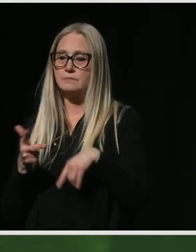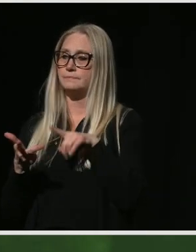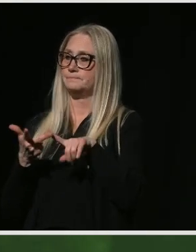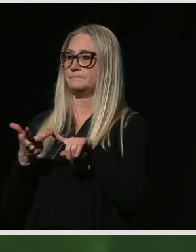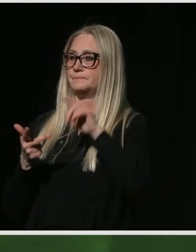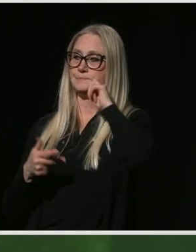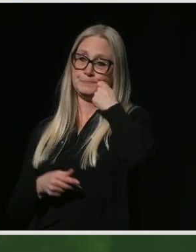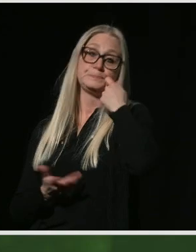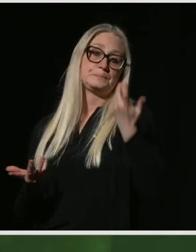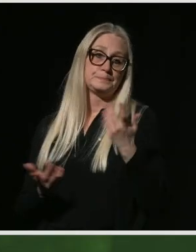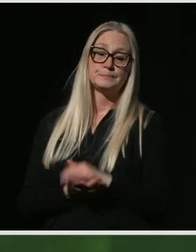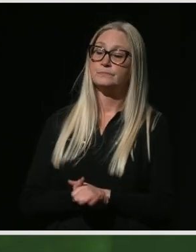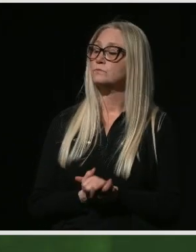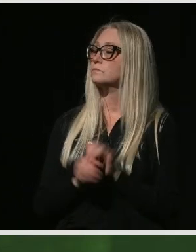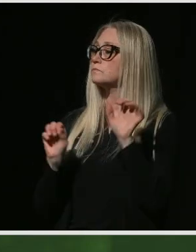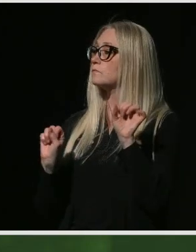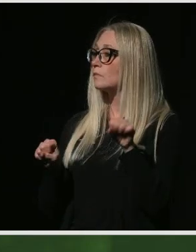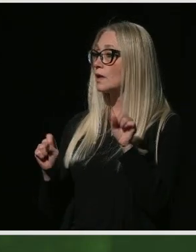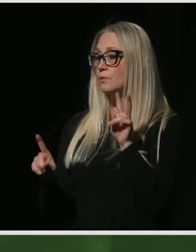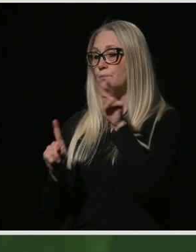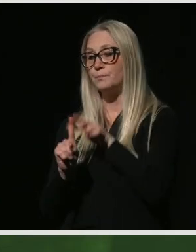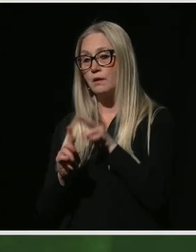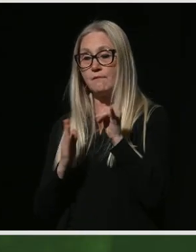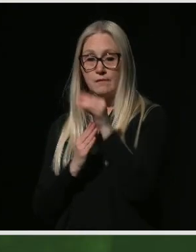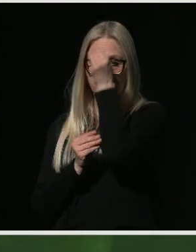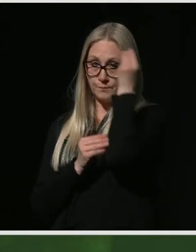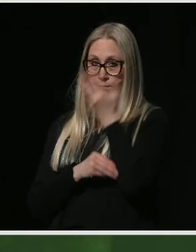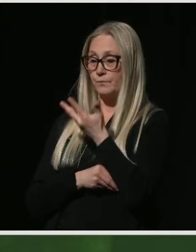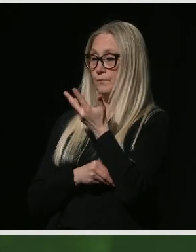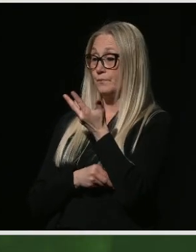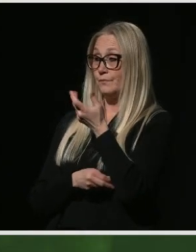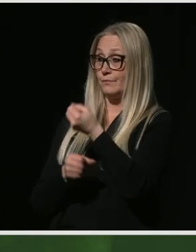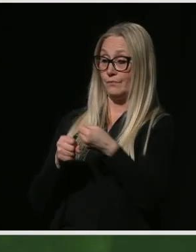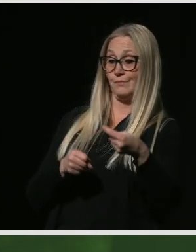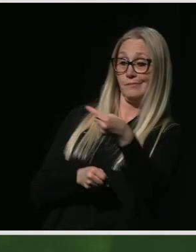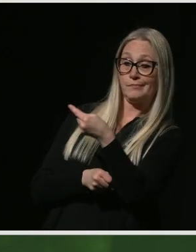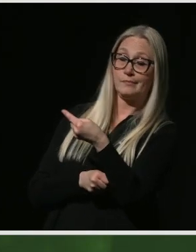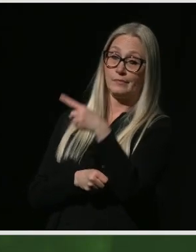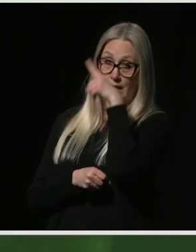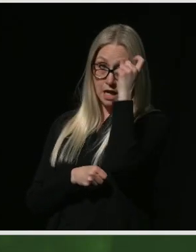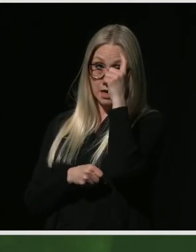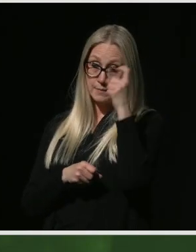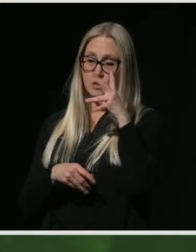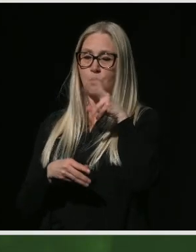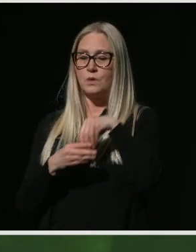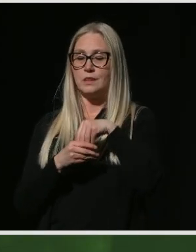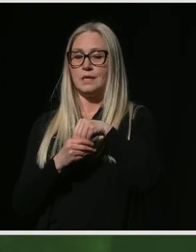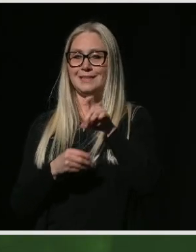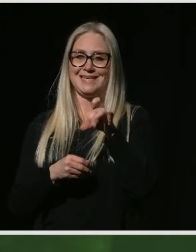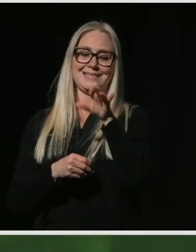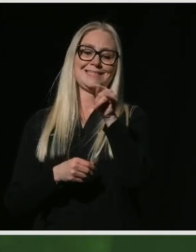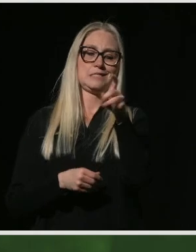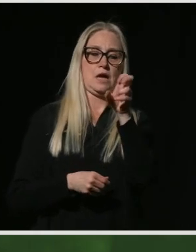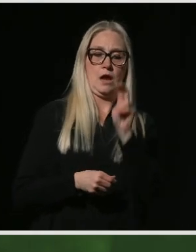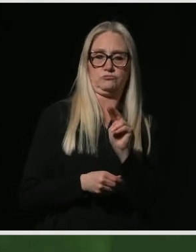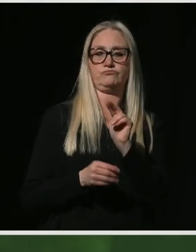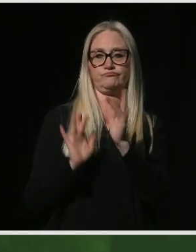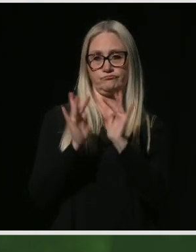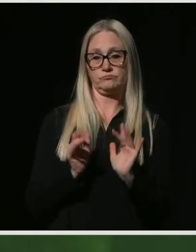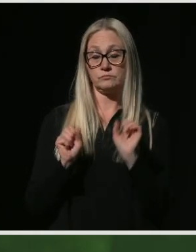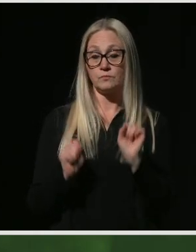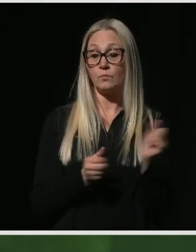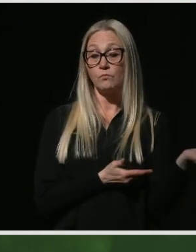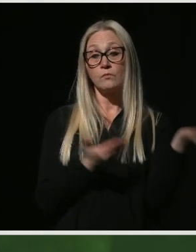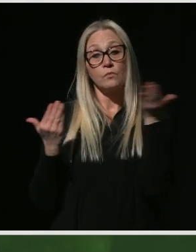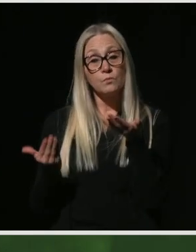apples, to be able to then apply this in-field by next summer within the extension network. So we're working to bring this